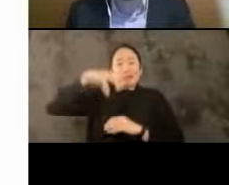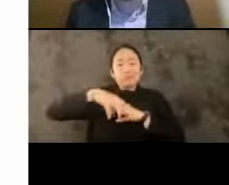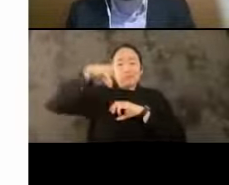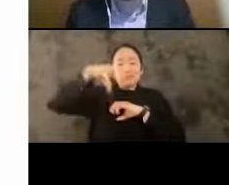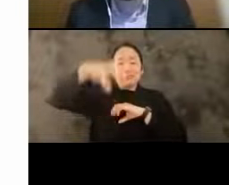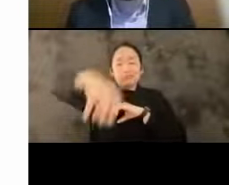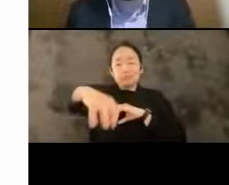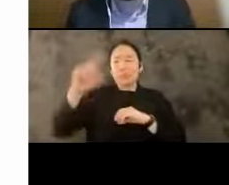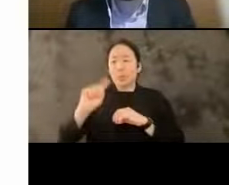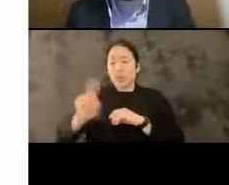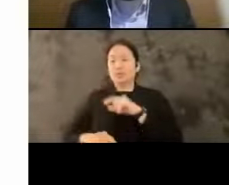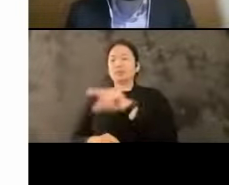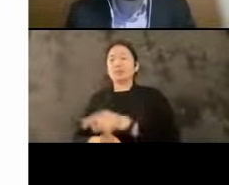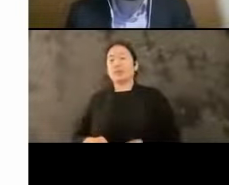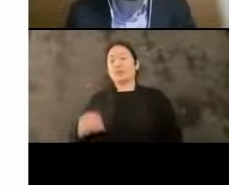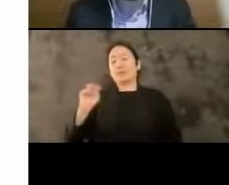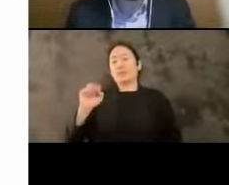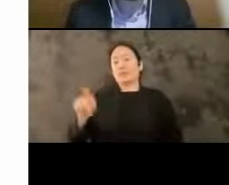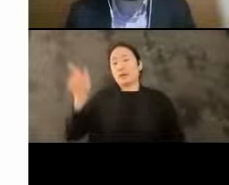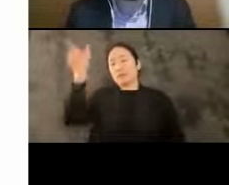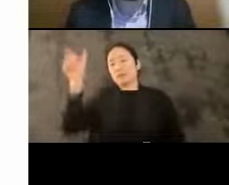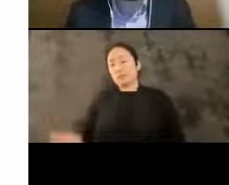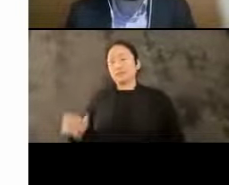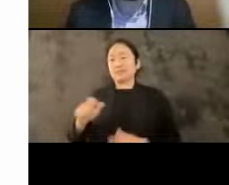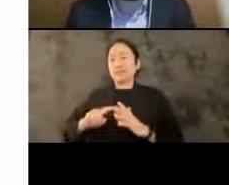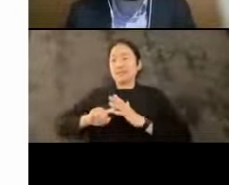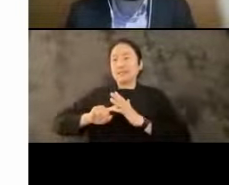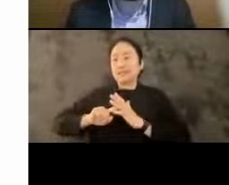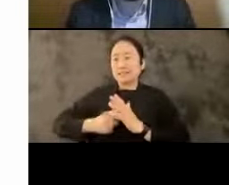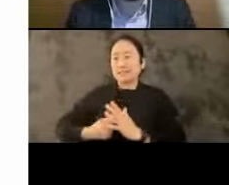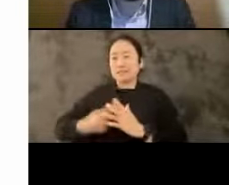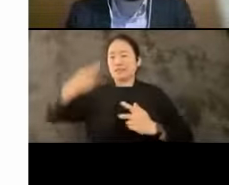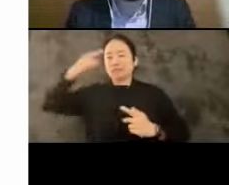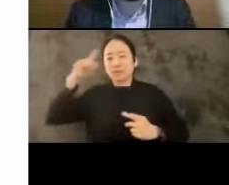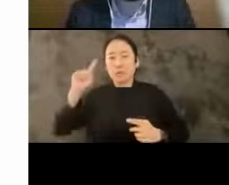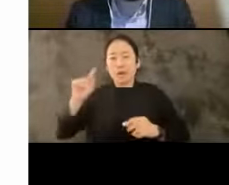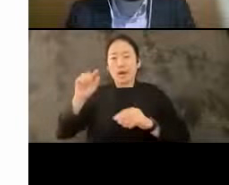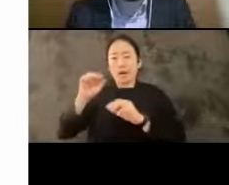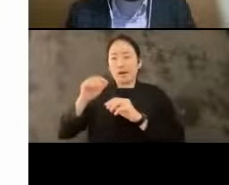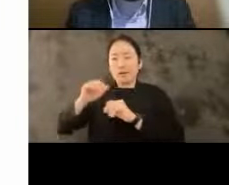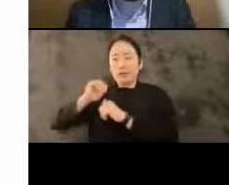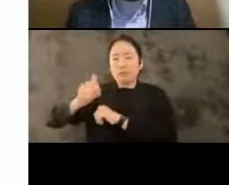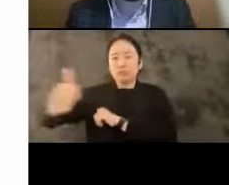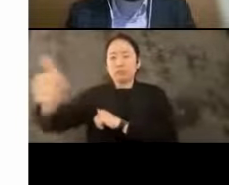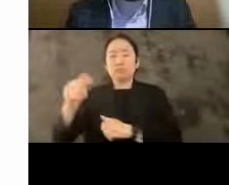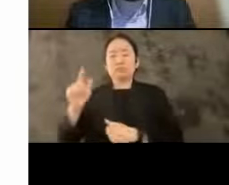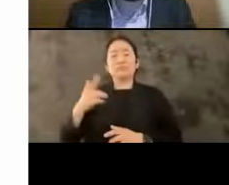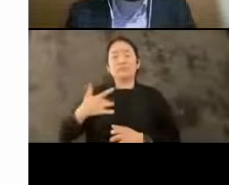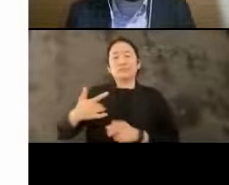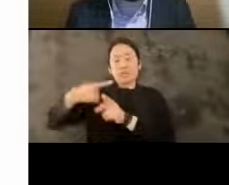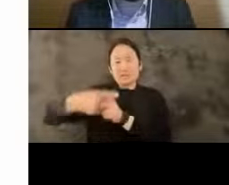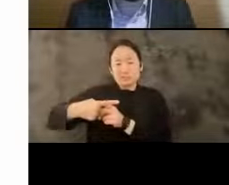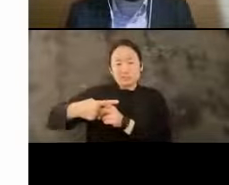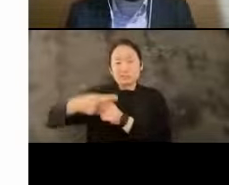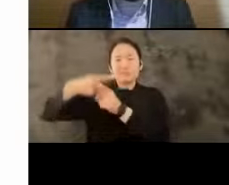does show some of those preliminary station locations at the intersection level. So again, as a part of this study, we won't